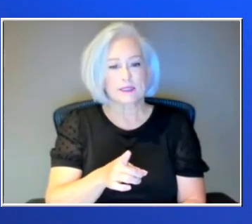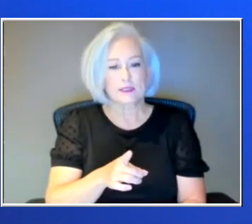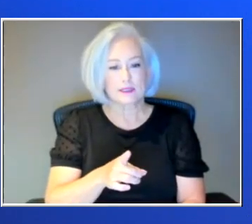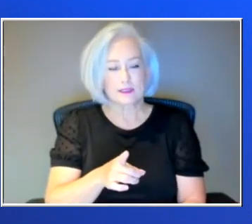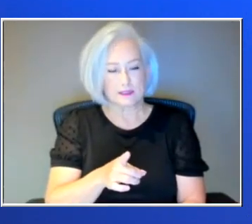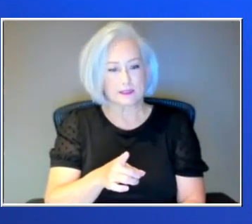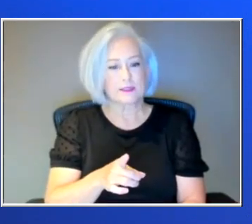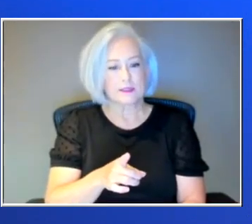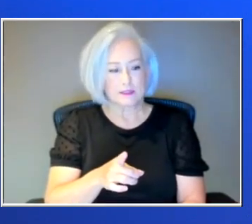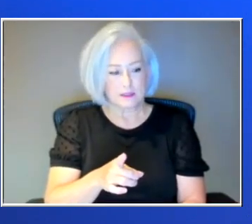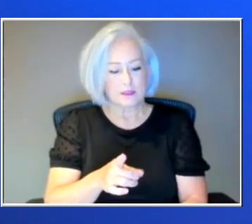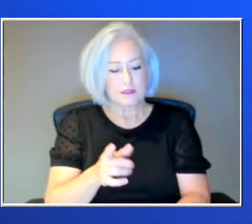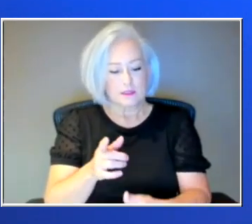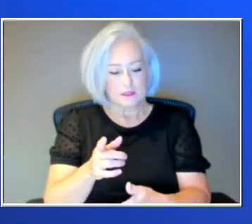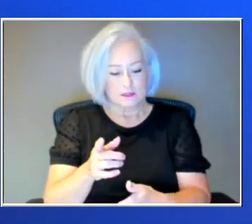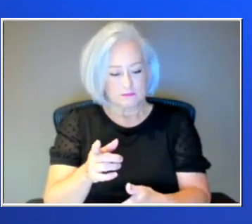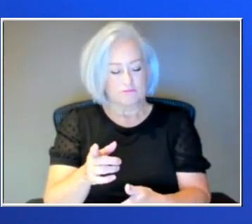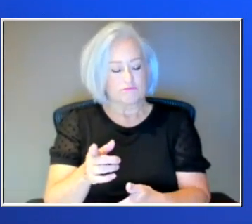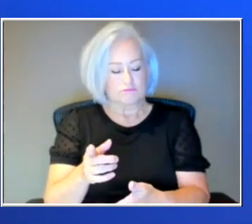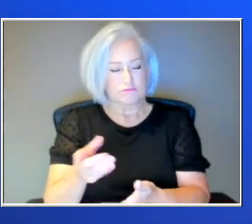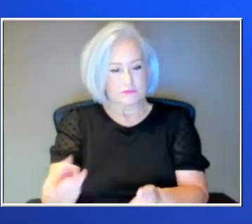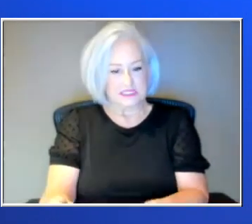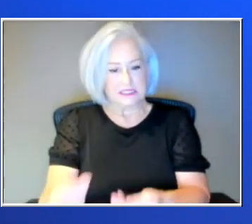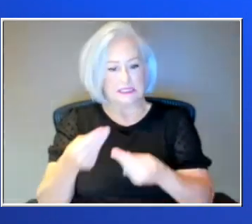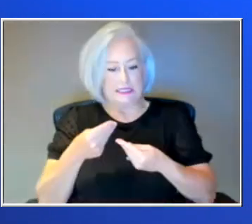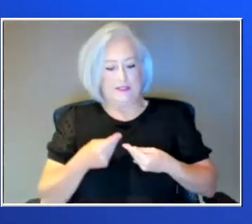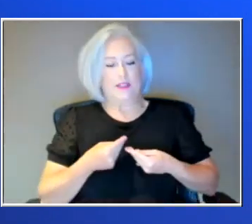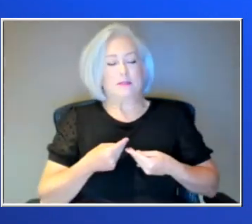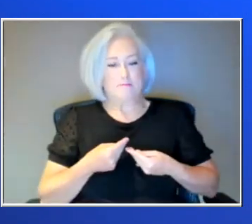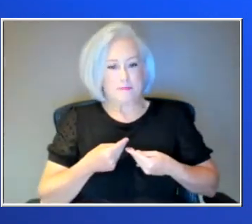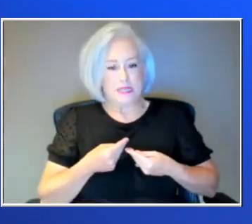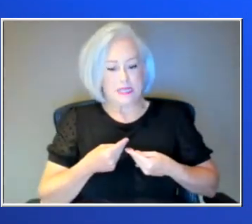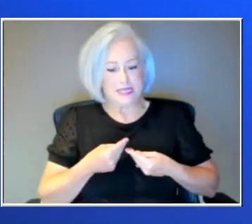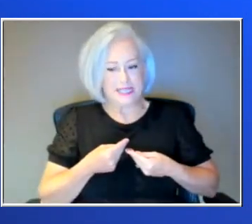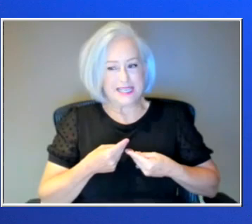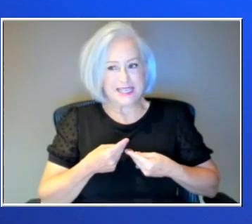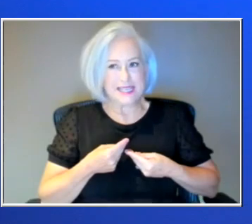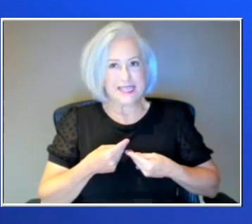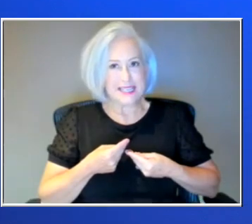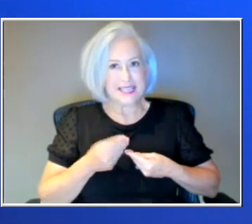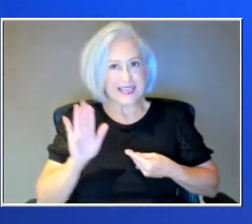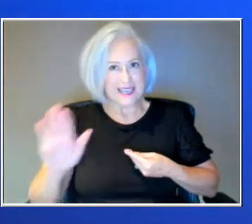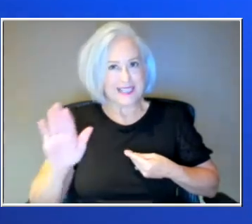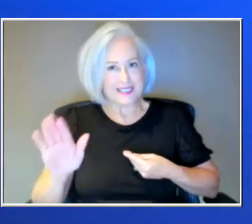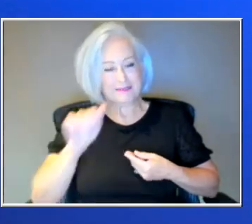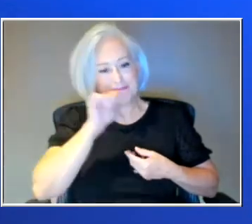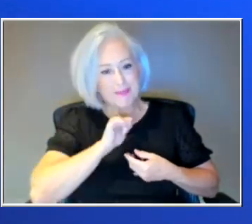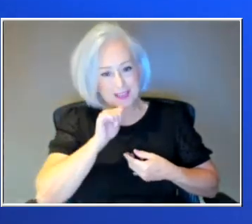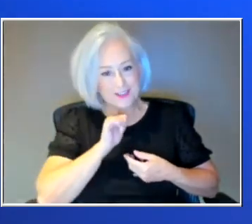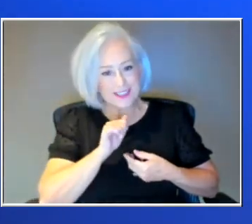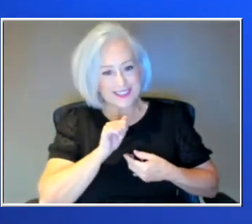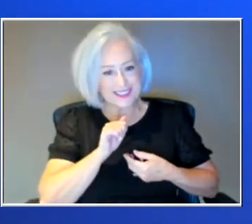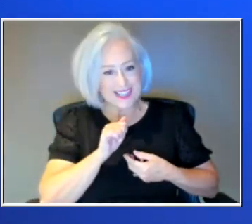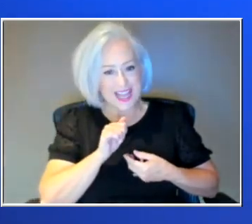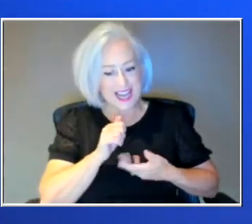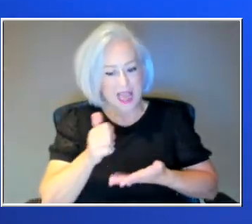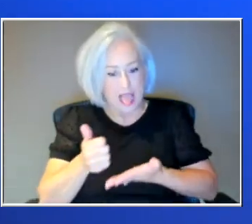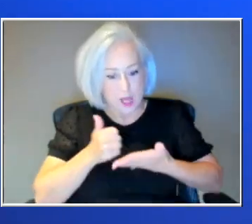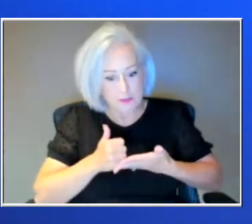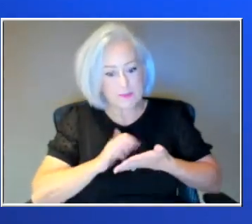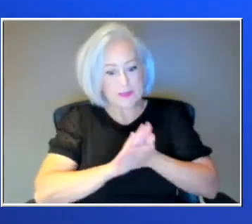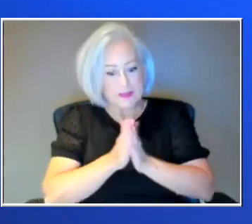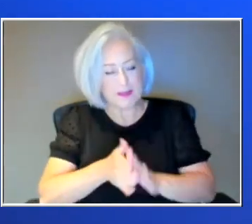giving me a lot of patience, which is something I struggle with. Sure.